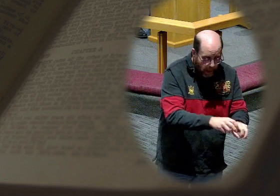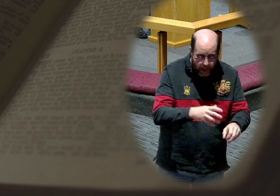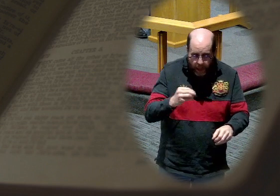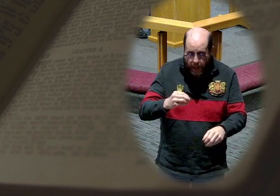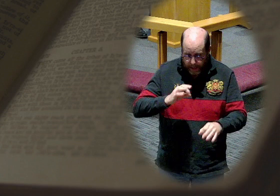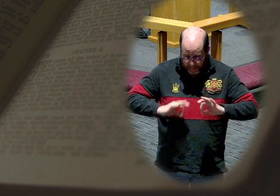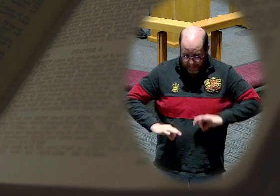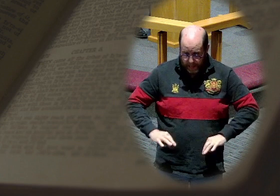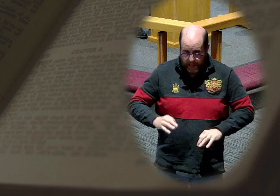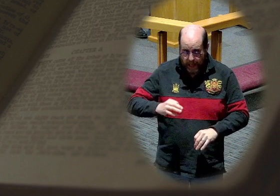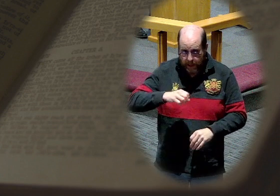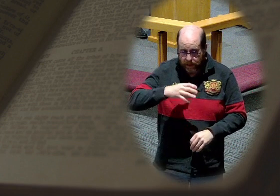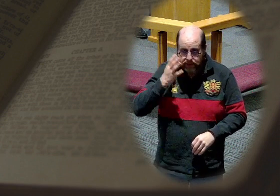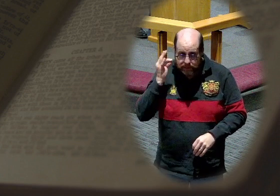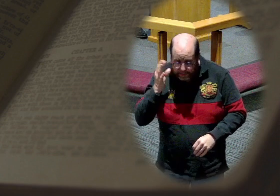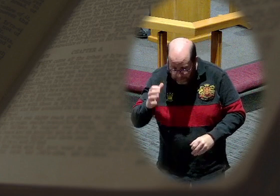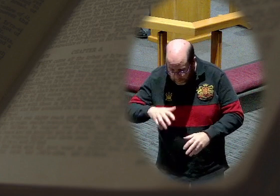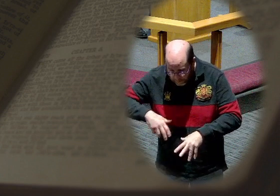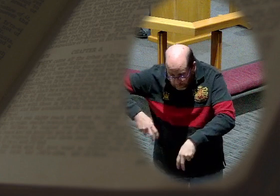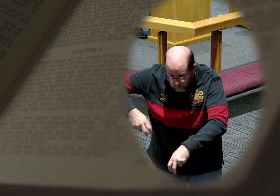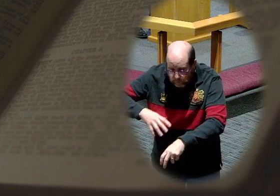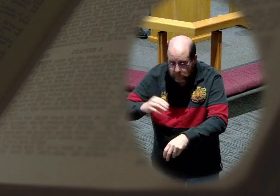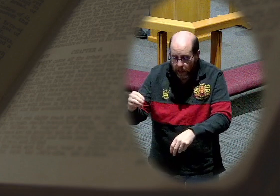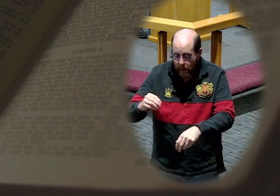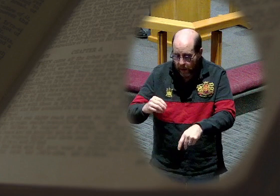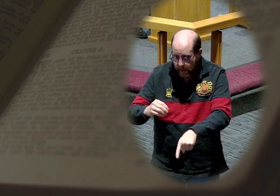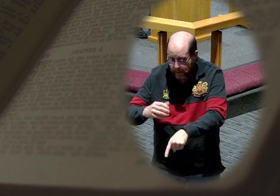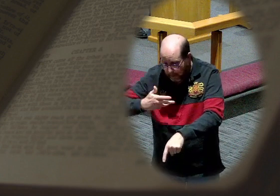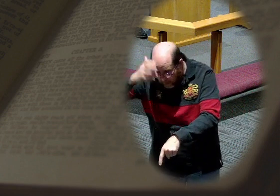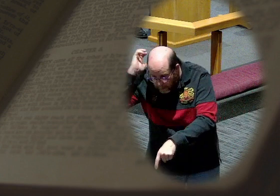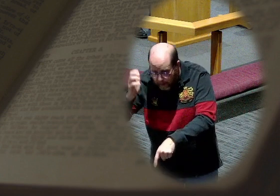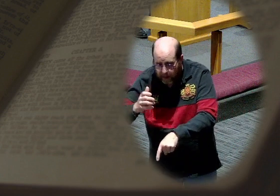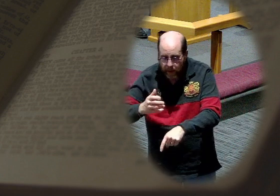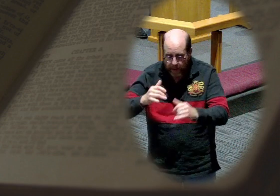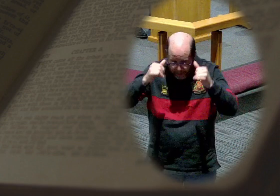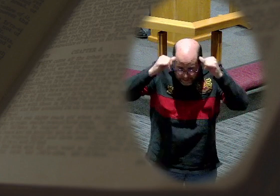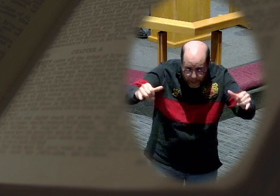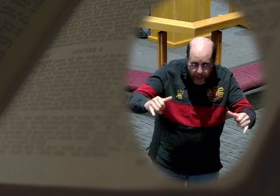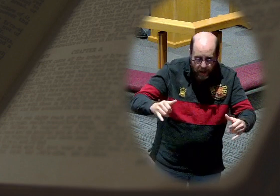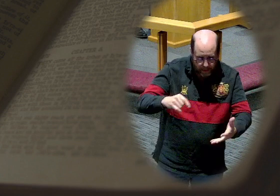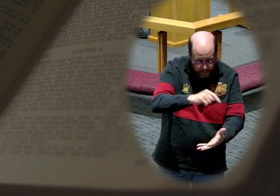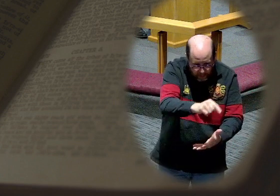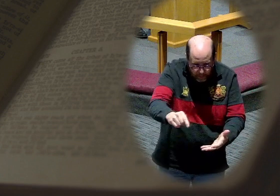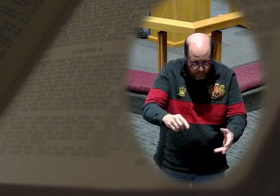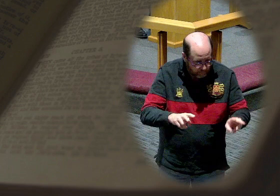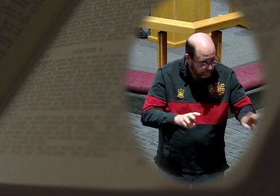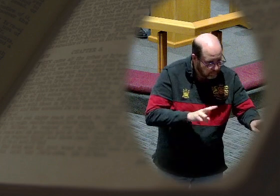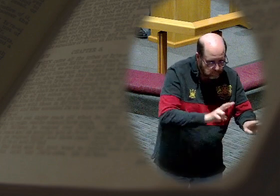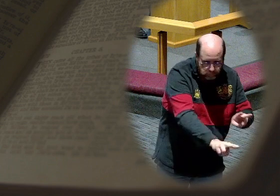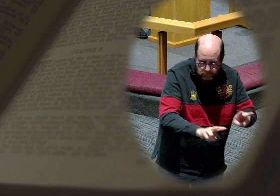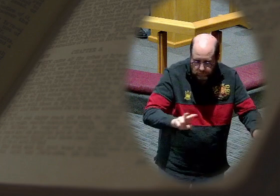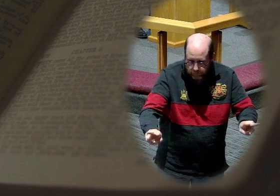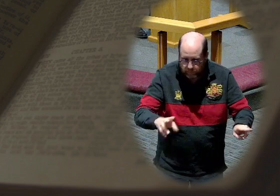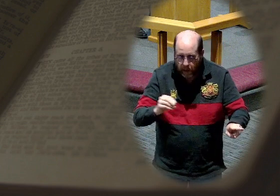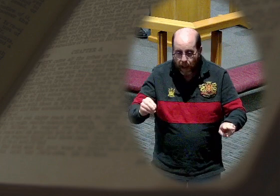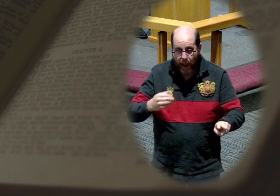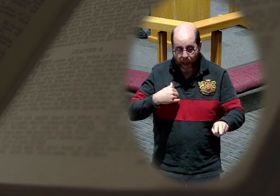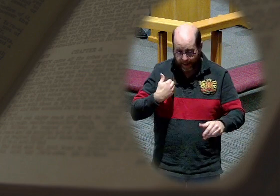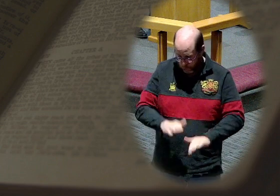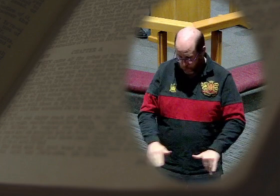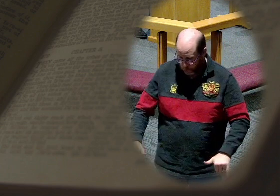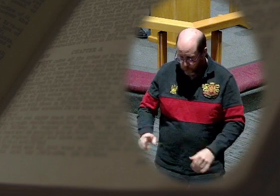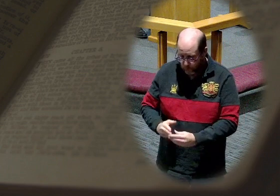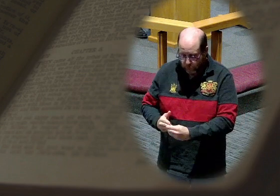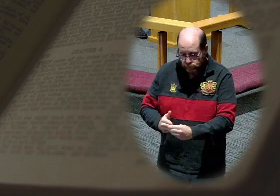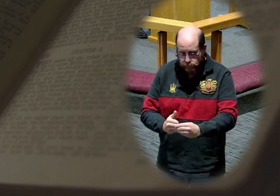down with the young goat, and the calf and the lion and the fattened calf together, and the little child shall lead them. The